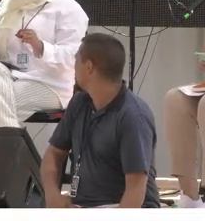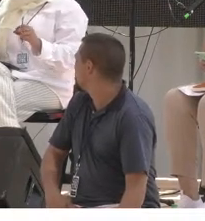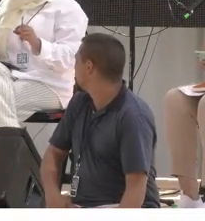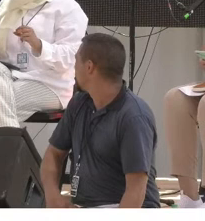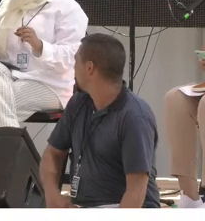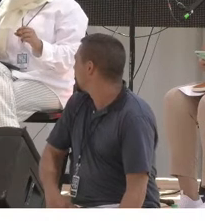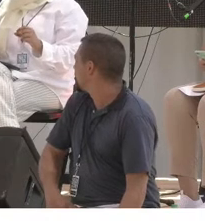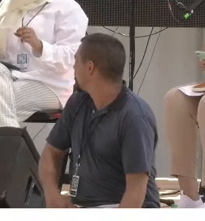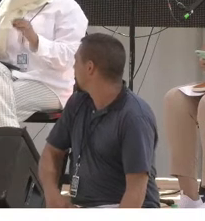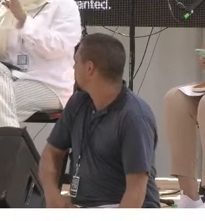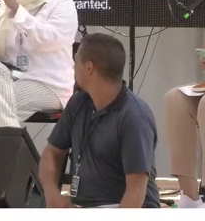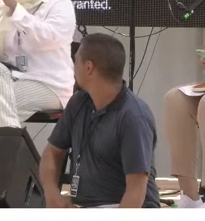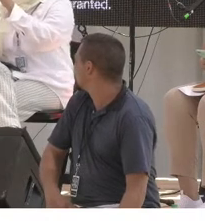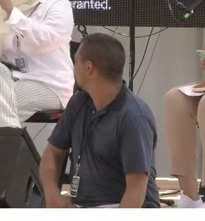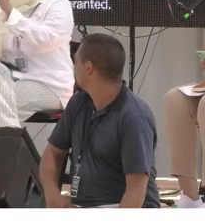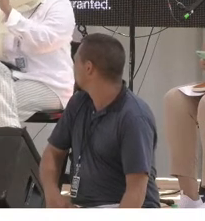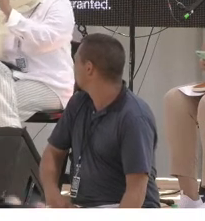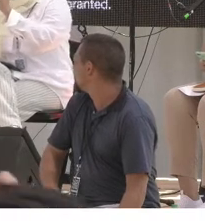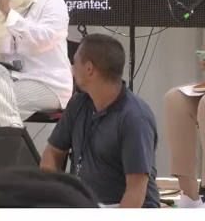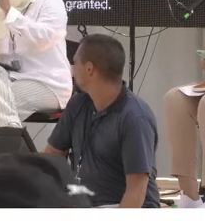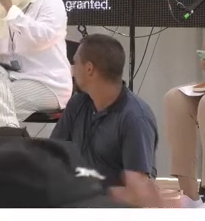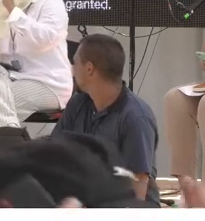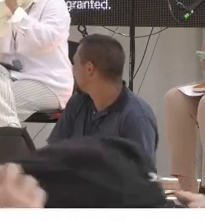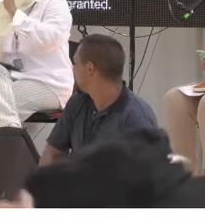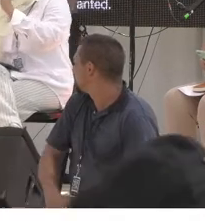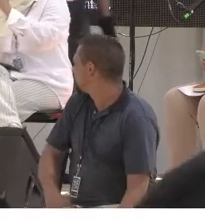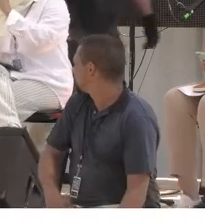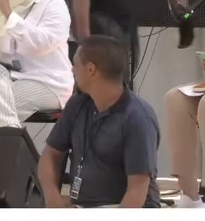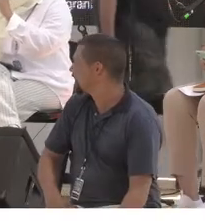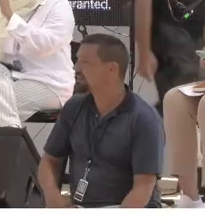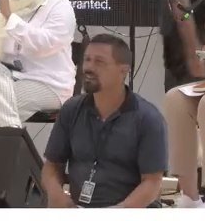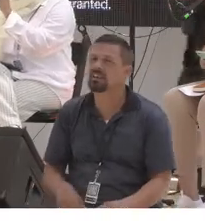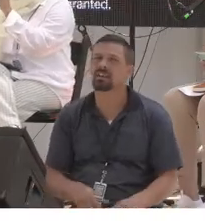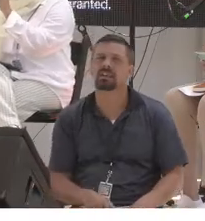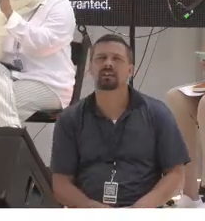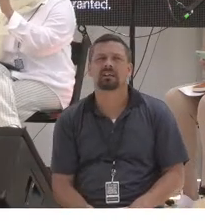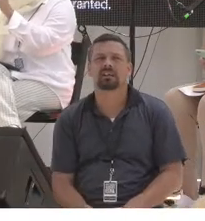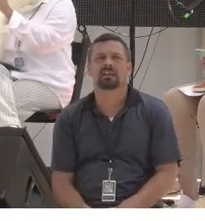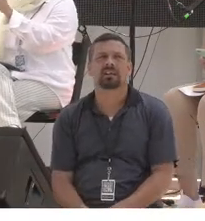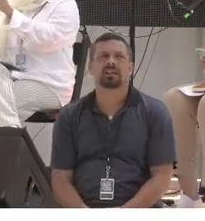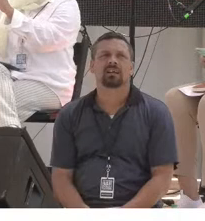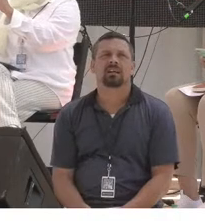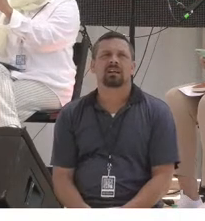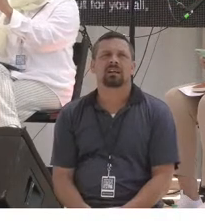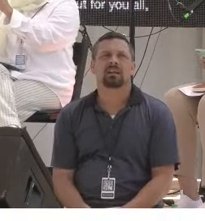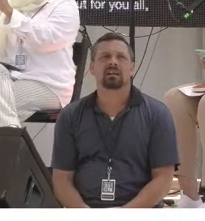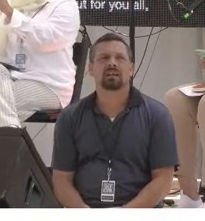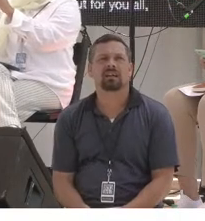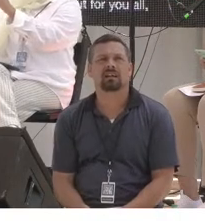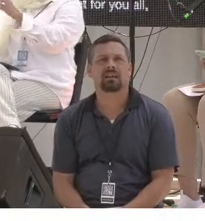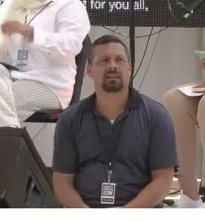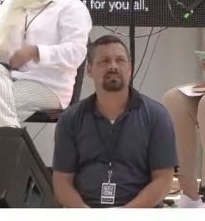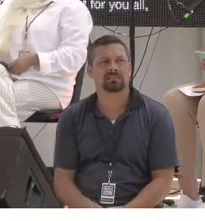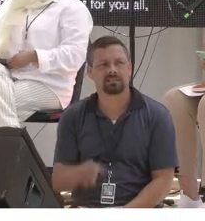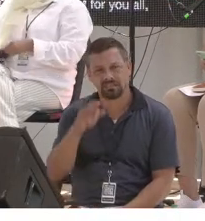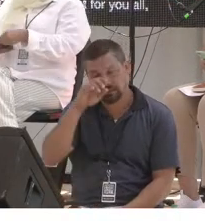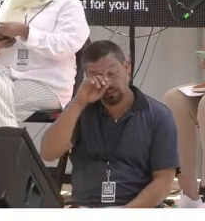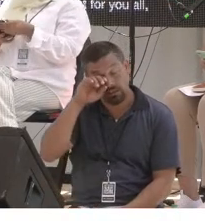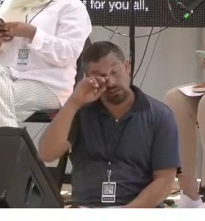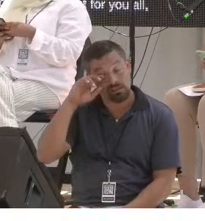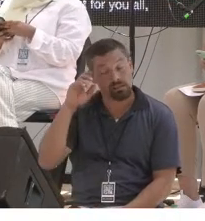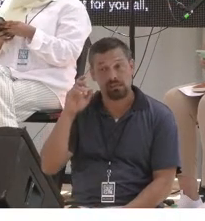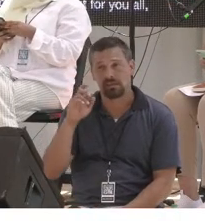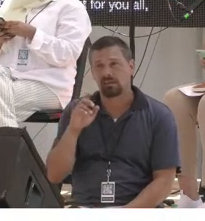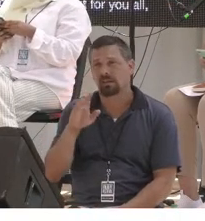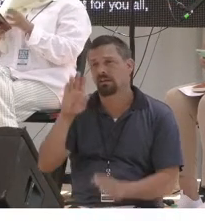ladies and gentlemen, an opportunity like this cannot be taken for granted. This evening, we are going to be